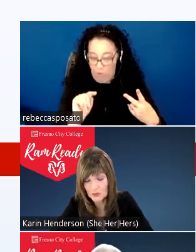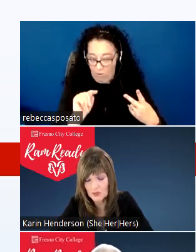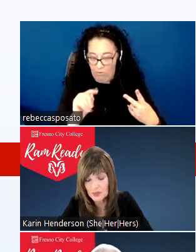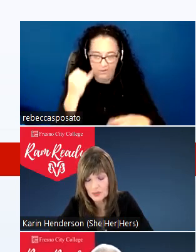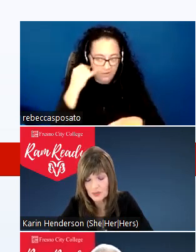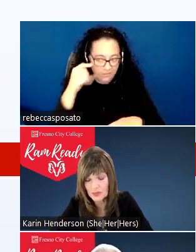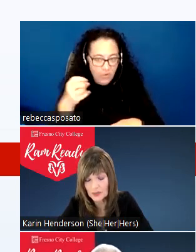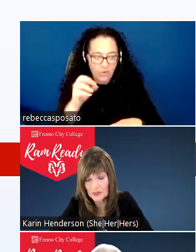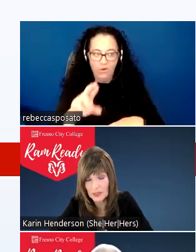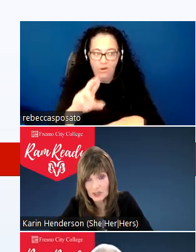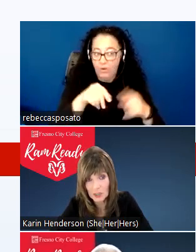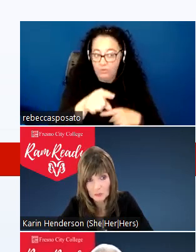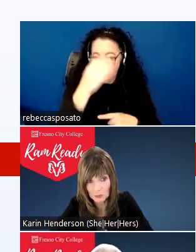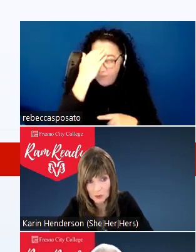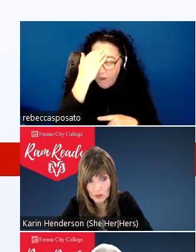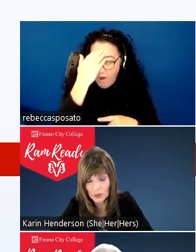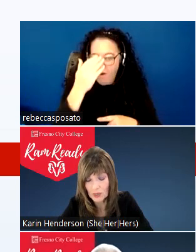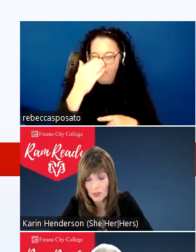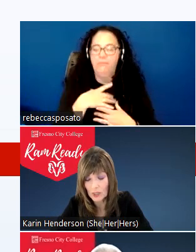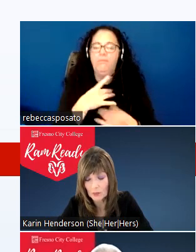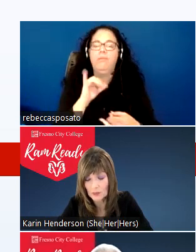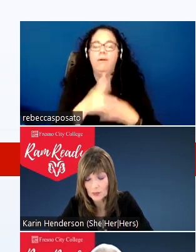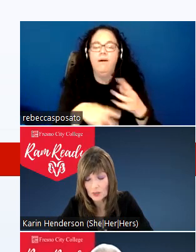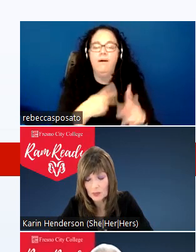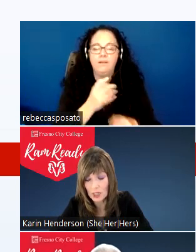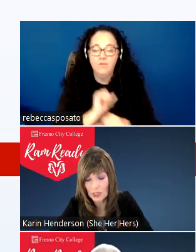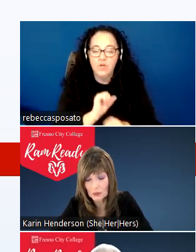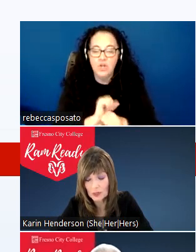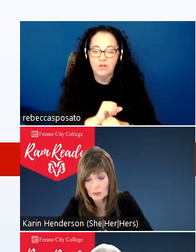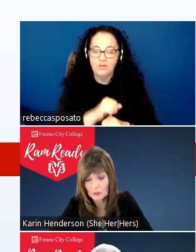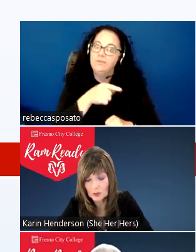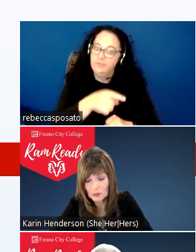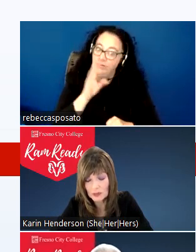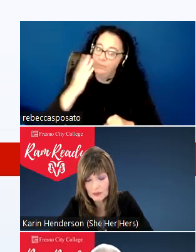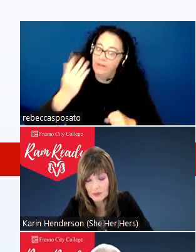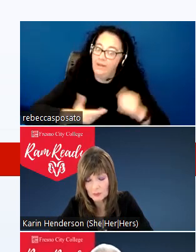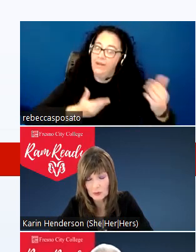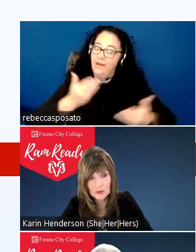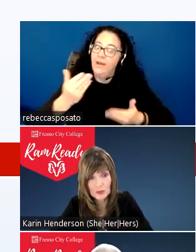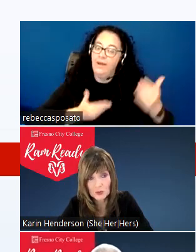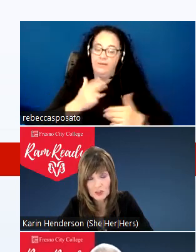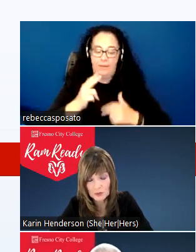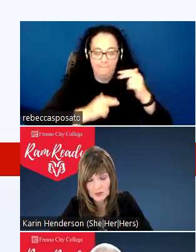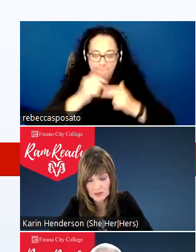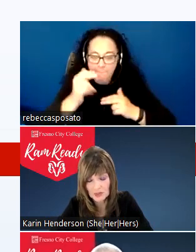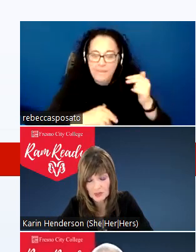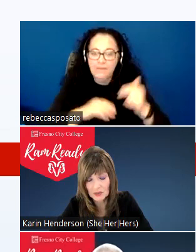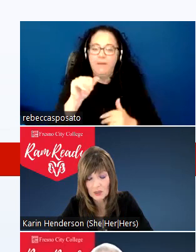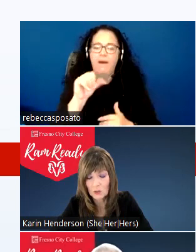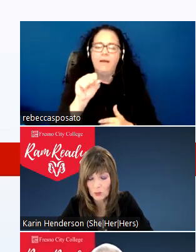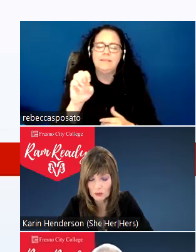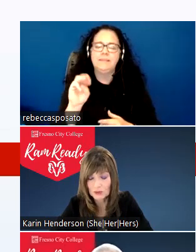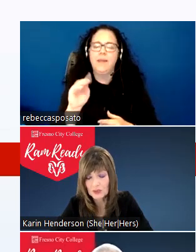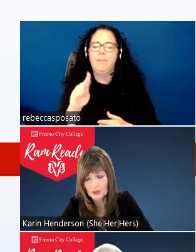is interested in that type of work, they're going to be hiring building assemblers, no experience